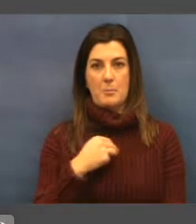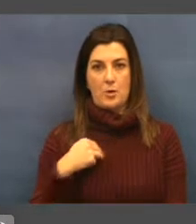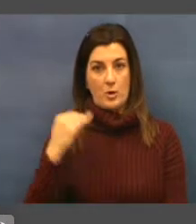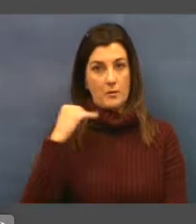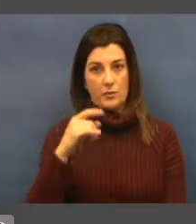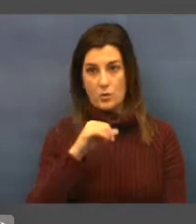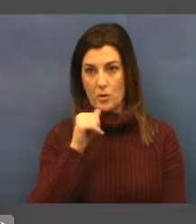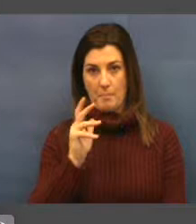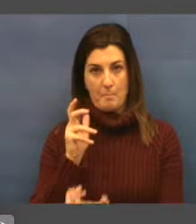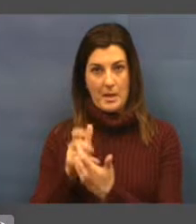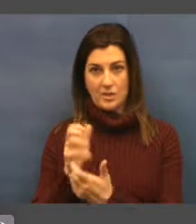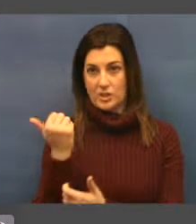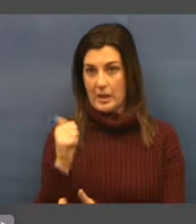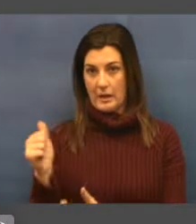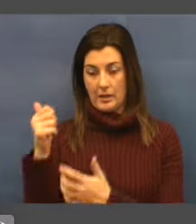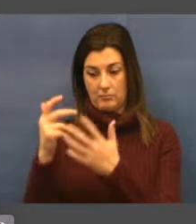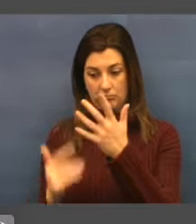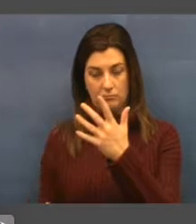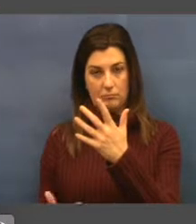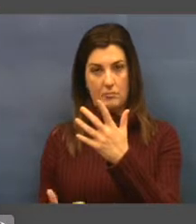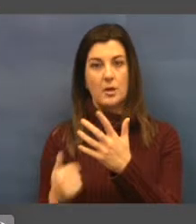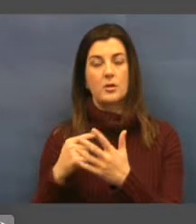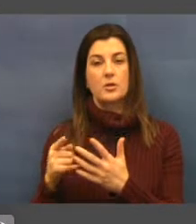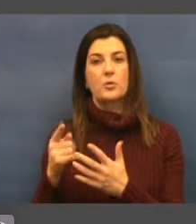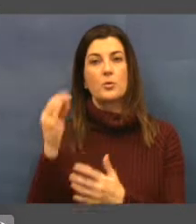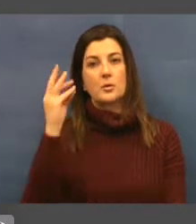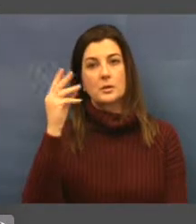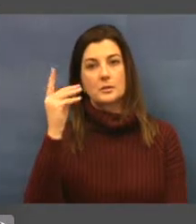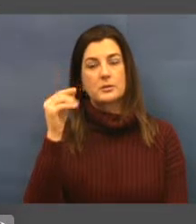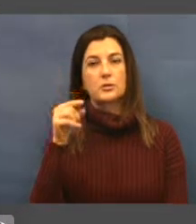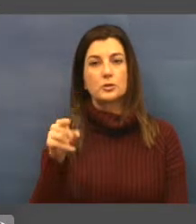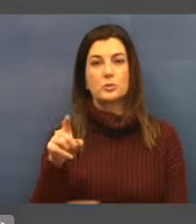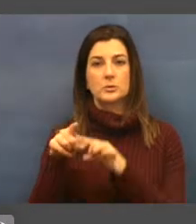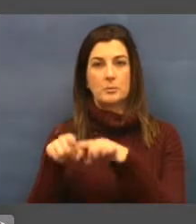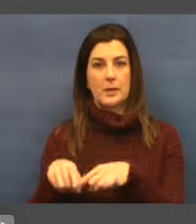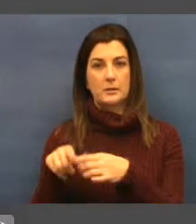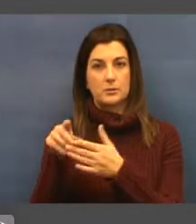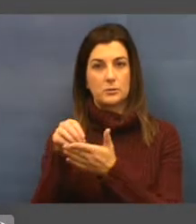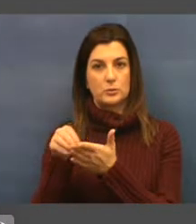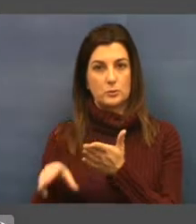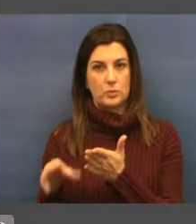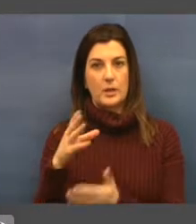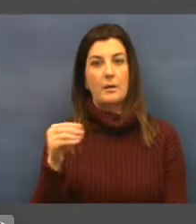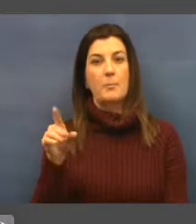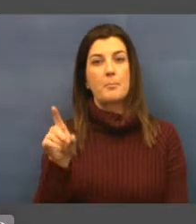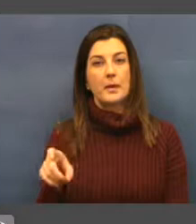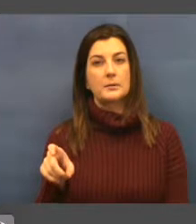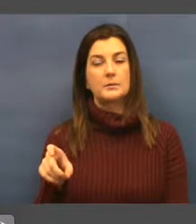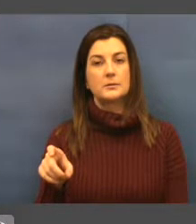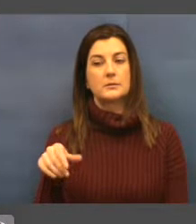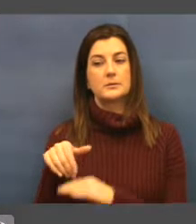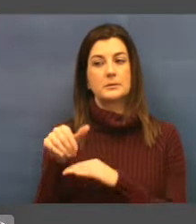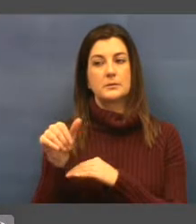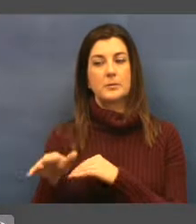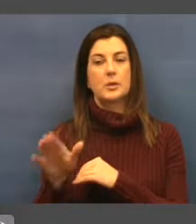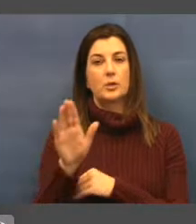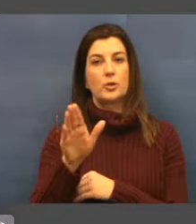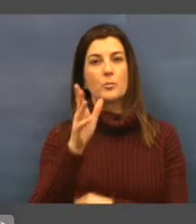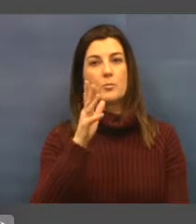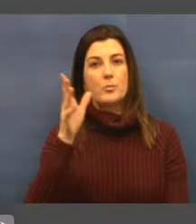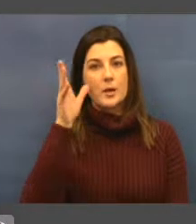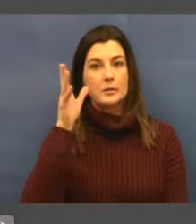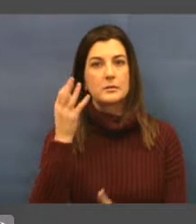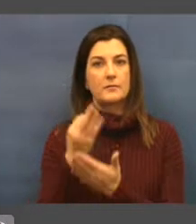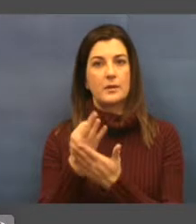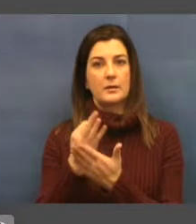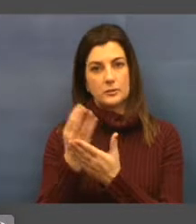those criteria, any of those criteria, you are considered a dependent student and must submit your parents'